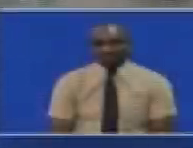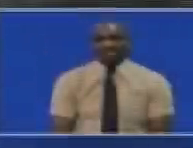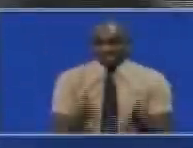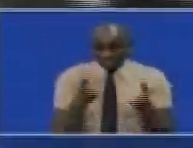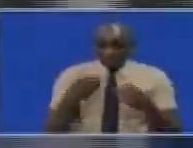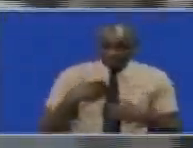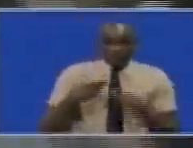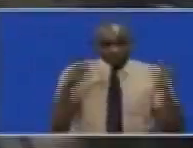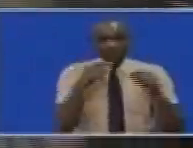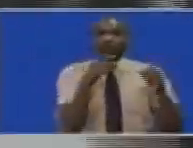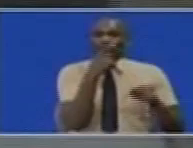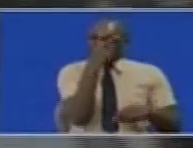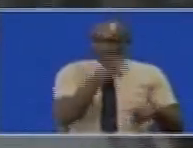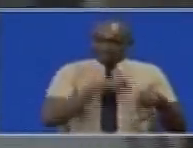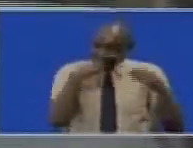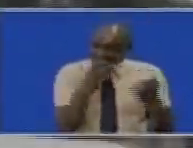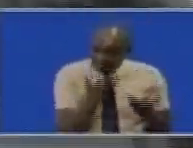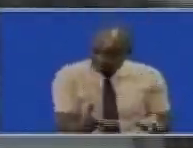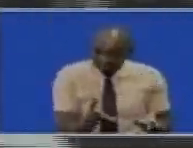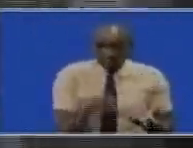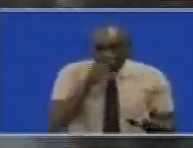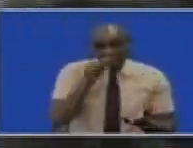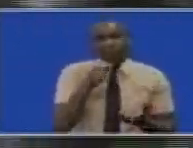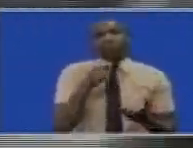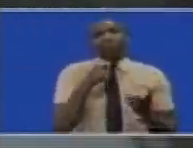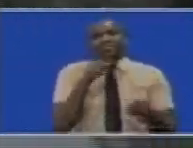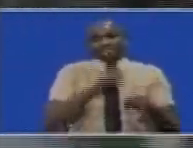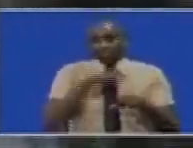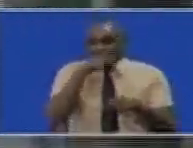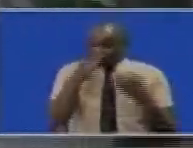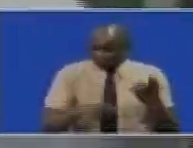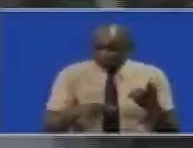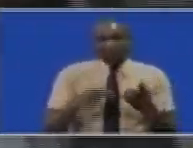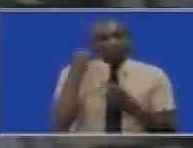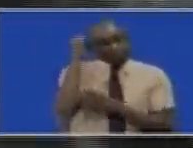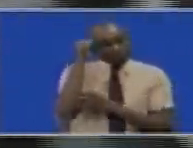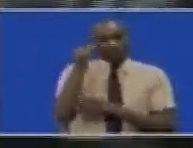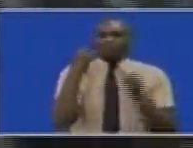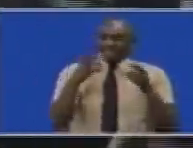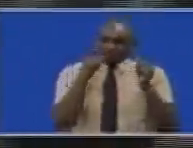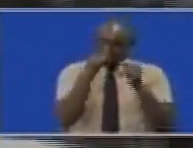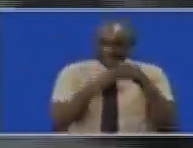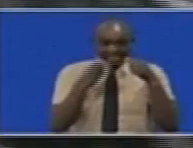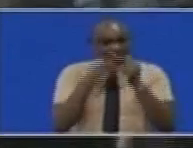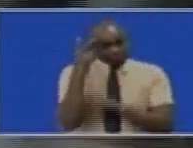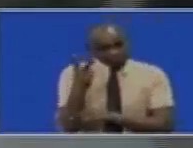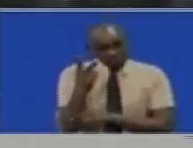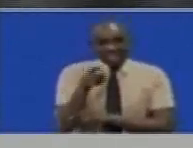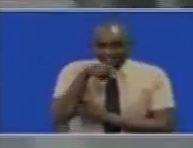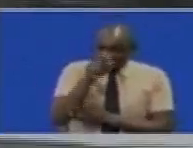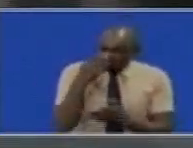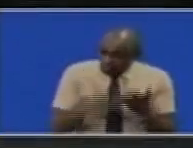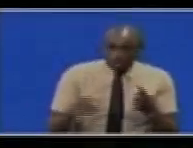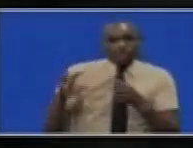Attempts by the opposition to remove the Independence Party KANU from power after the reintroduction of multi-party politics in 1992 failed for lack of a